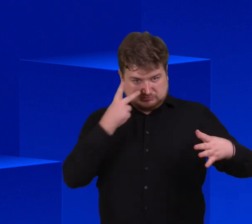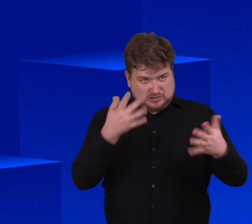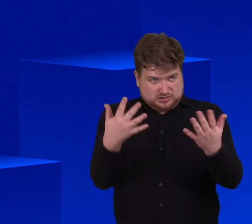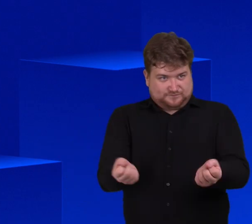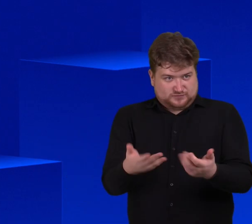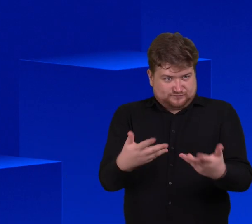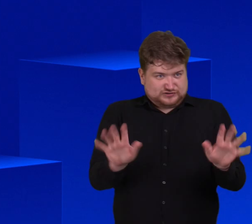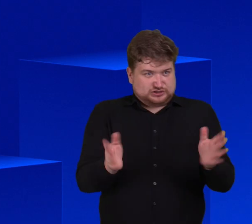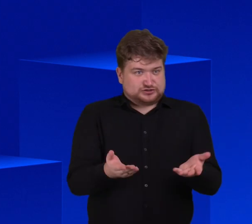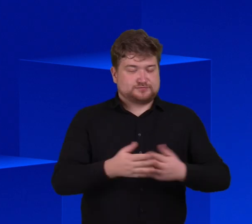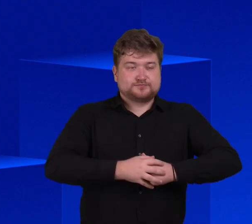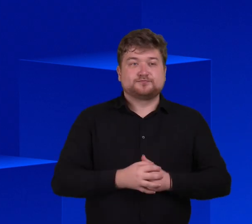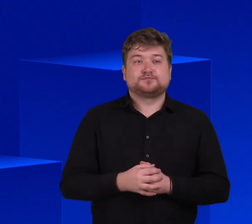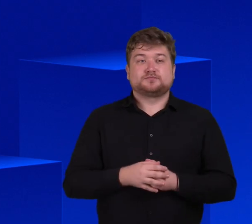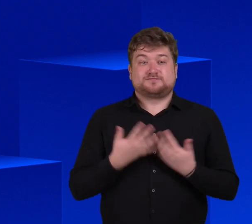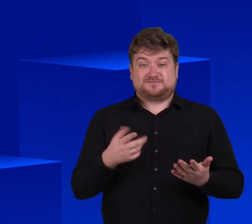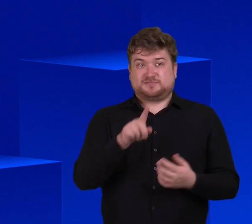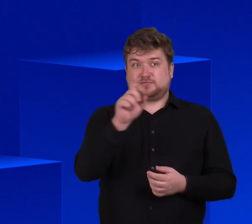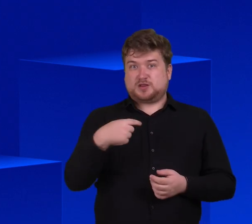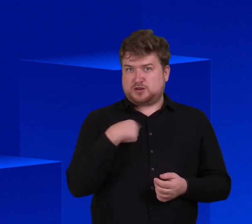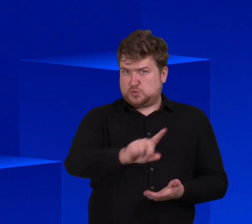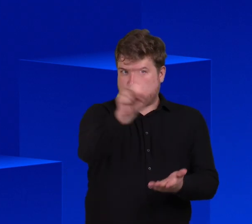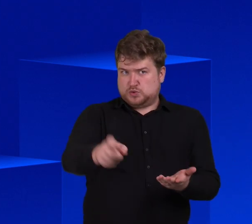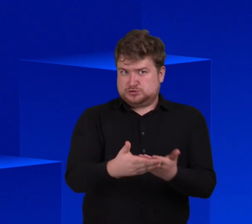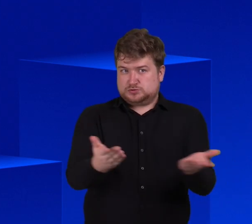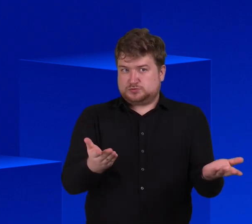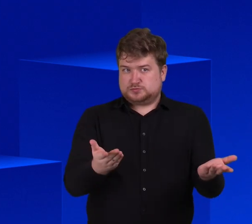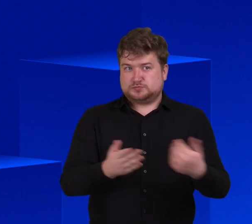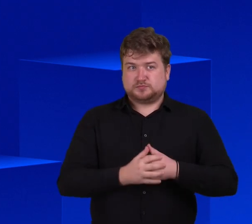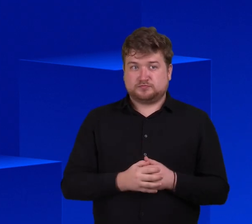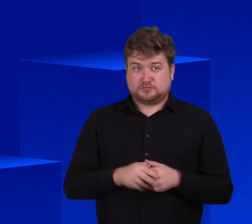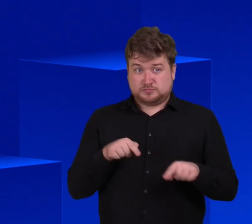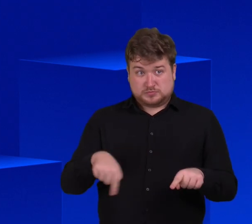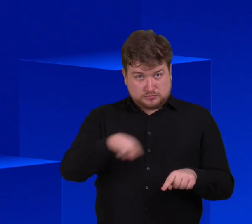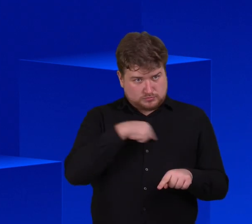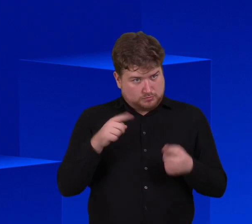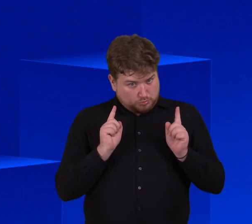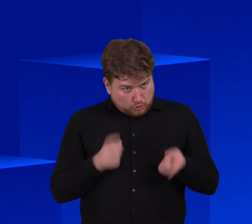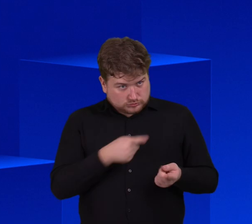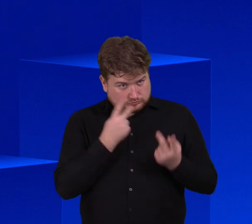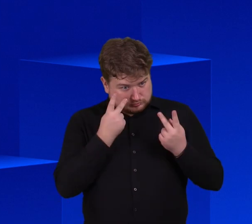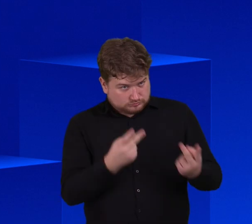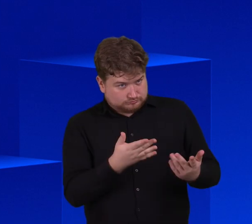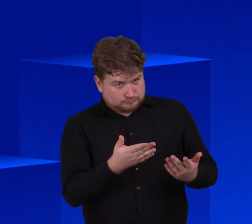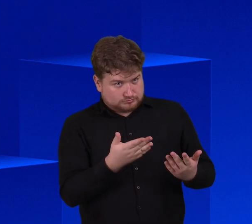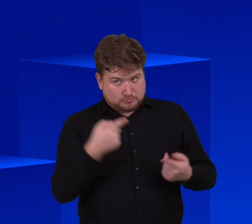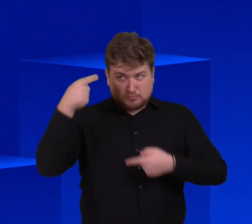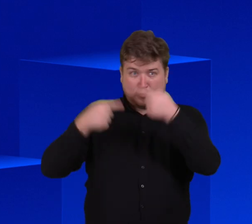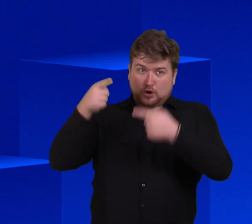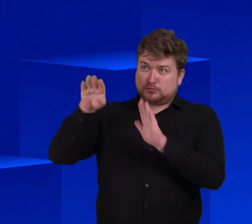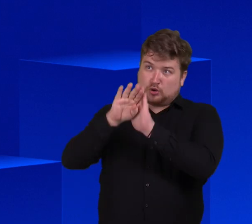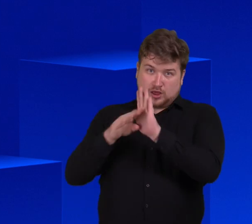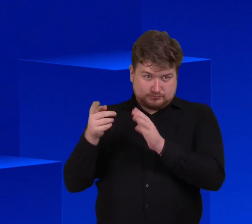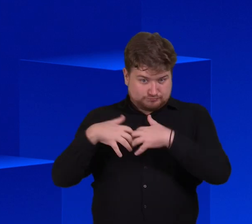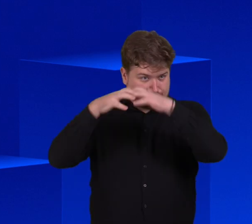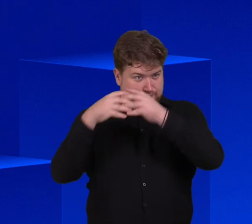of policy attention? We say yes, because this is what is going on in reality in Europe. These areas